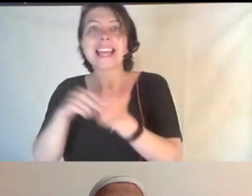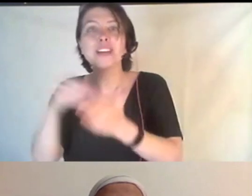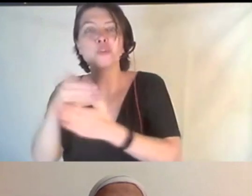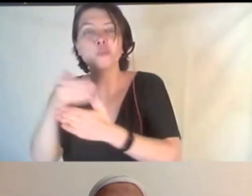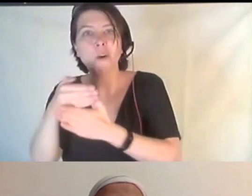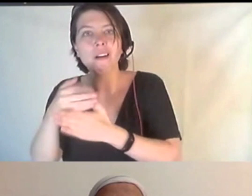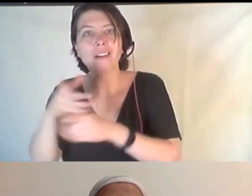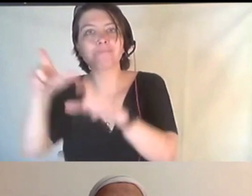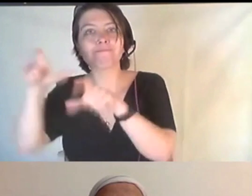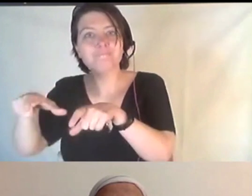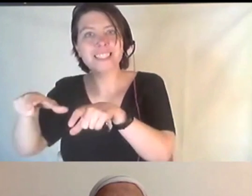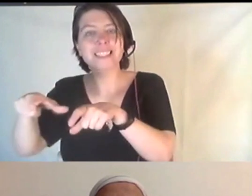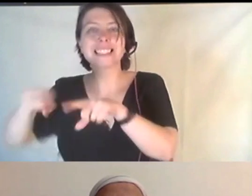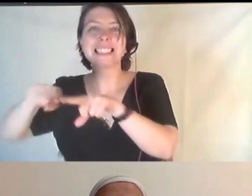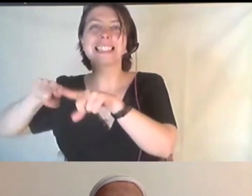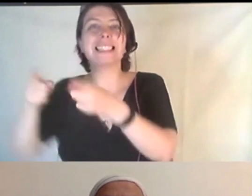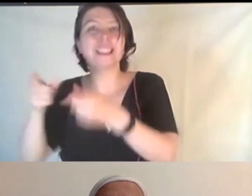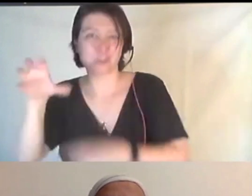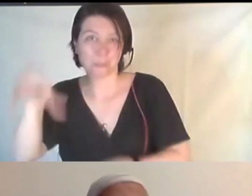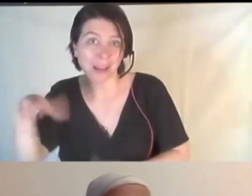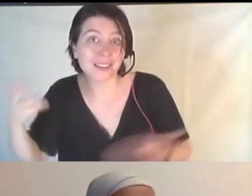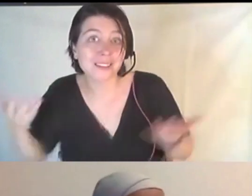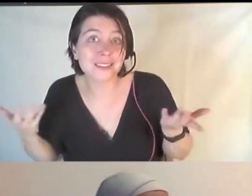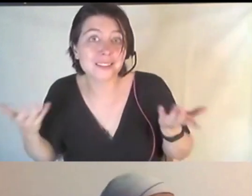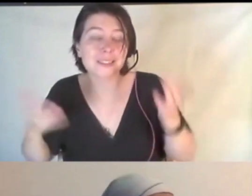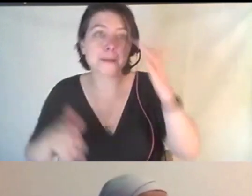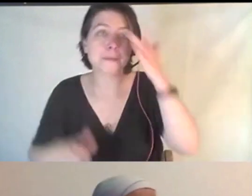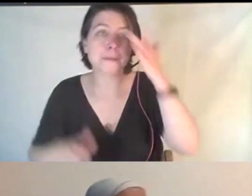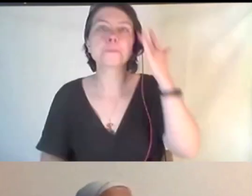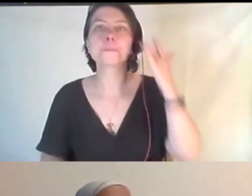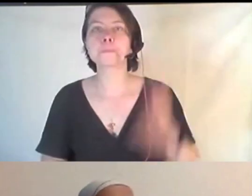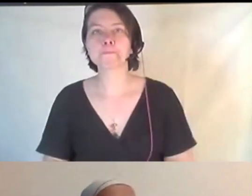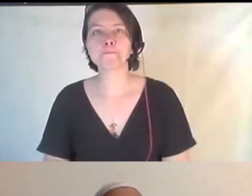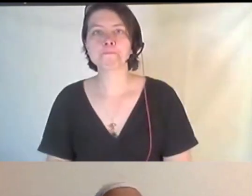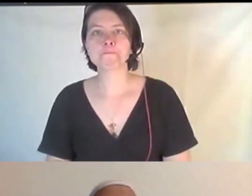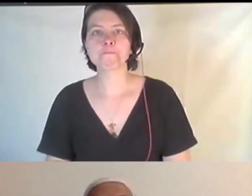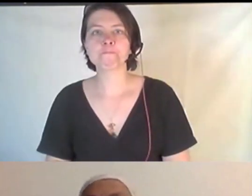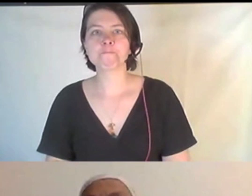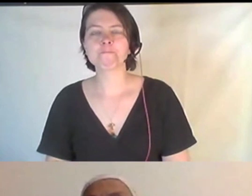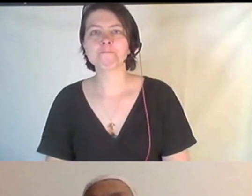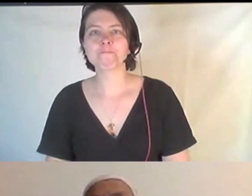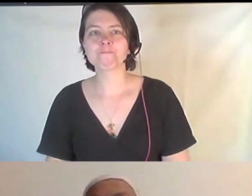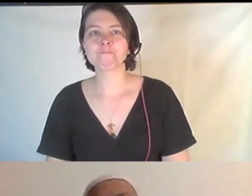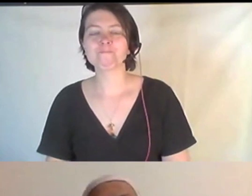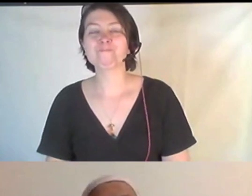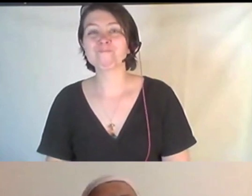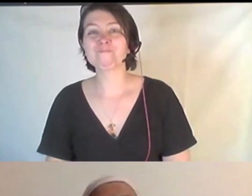work sitting, isn't it, Charlotte? Yeah, I mean, I think I feel like we don't often